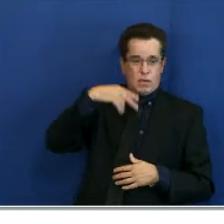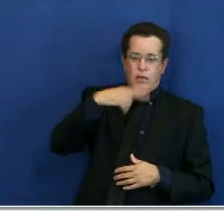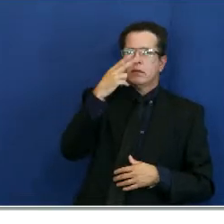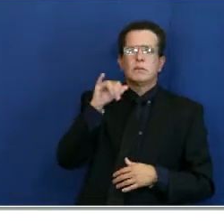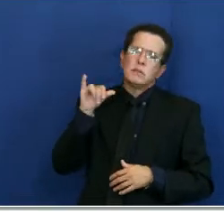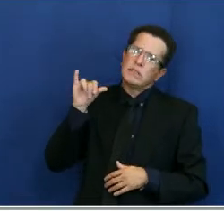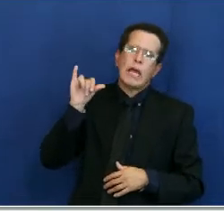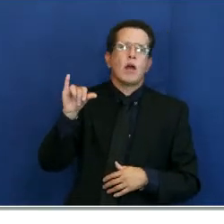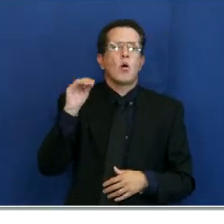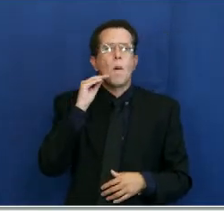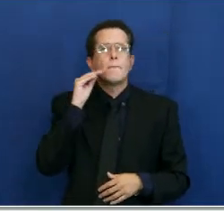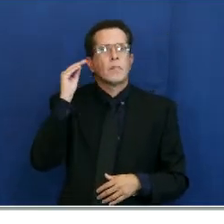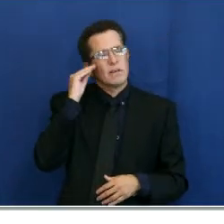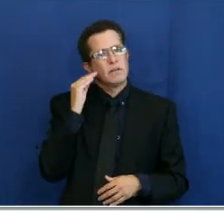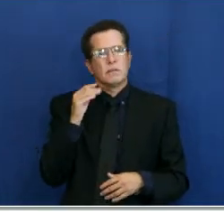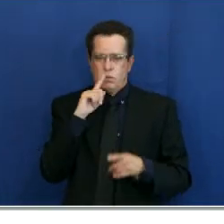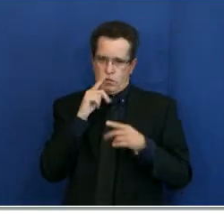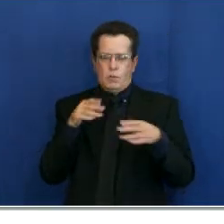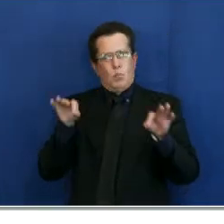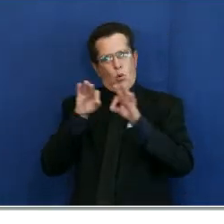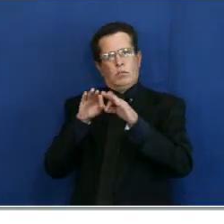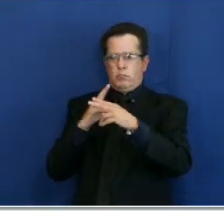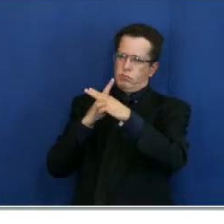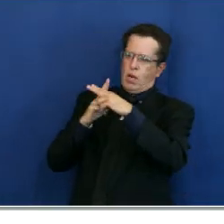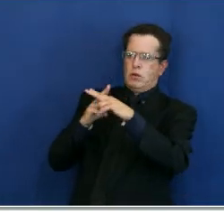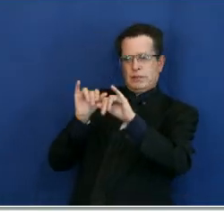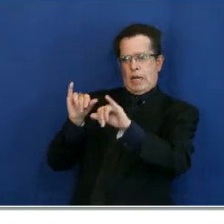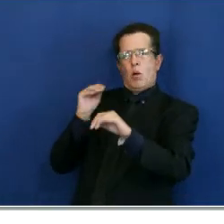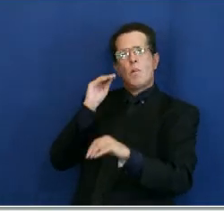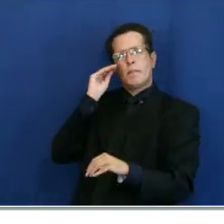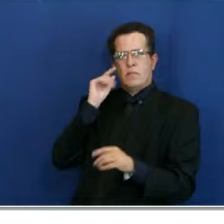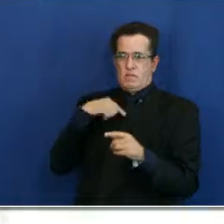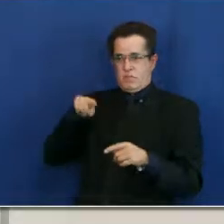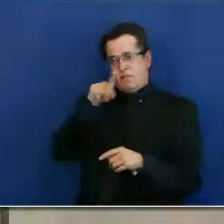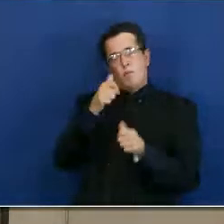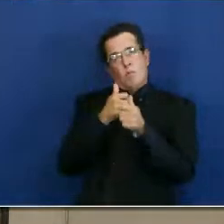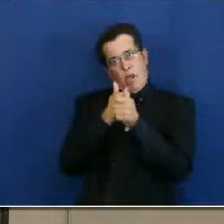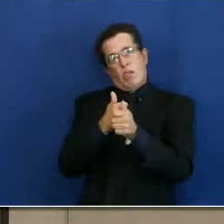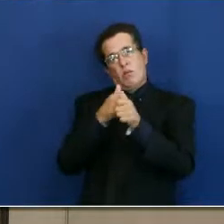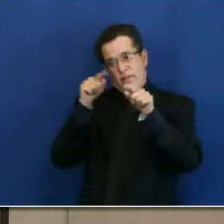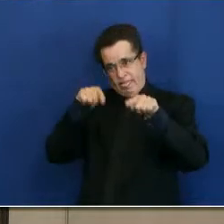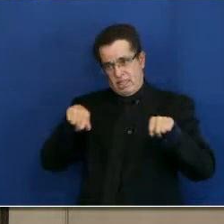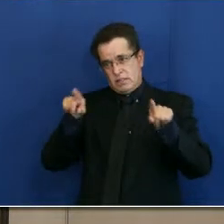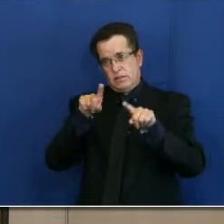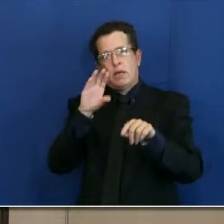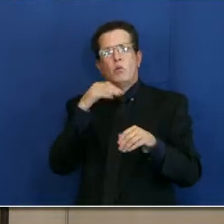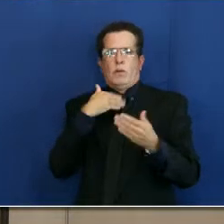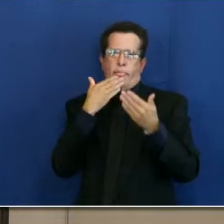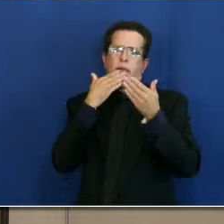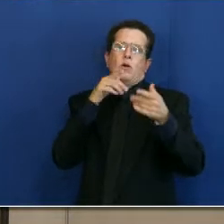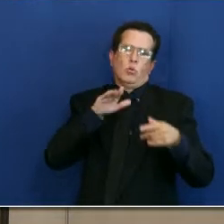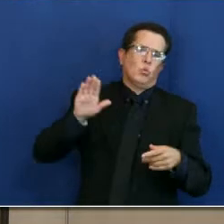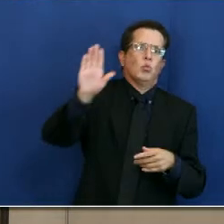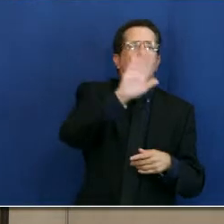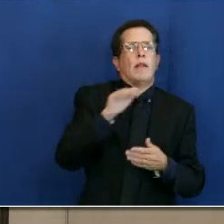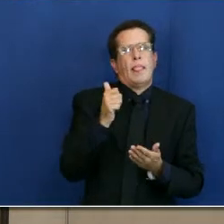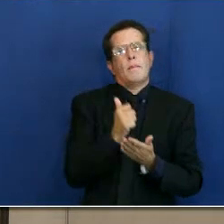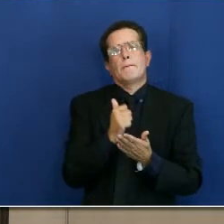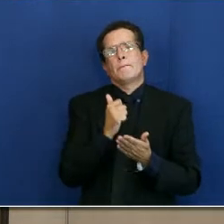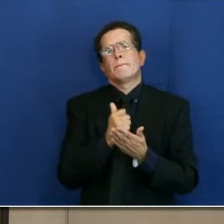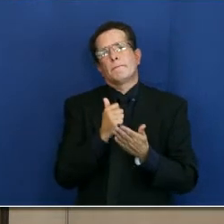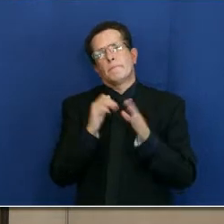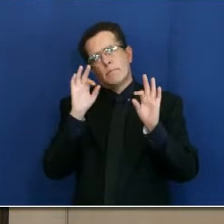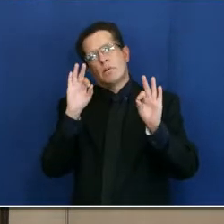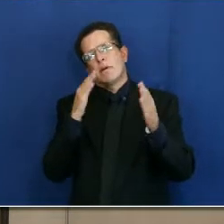important guidelines to adhere to, and we thank you for what you have done to date. Now, please welcome back to the